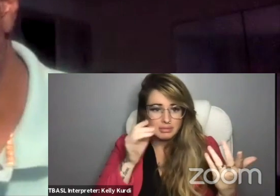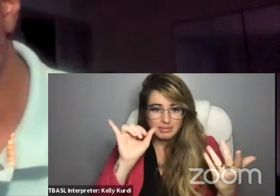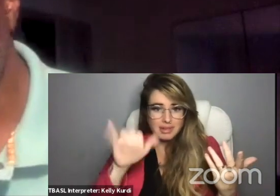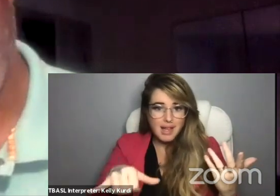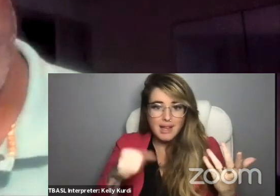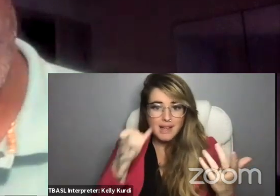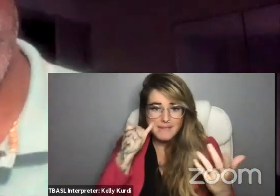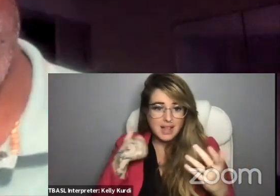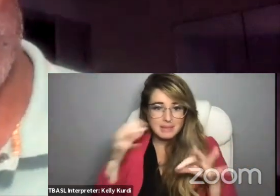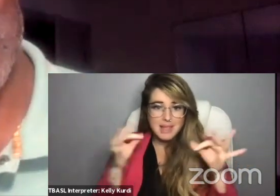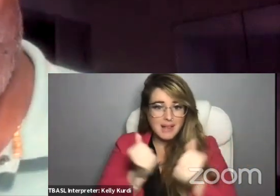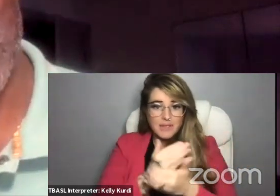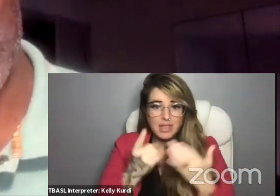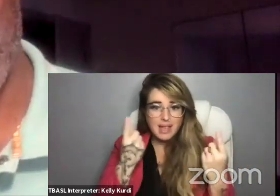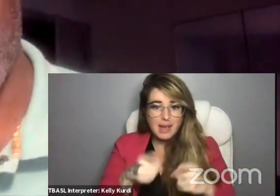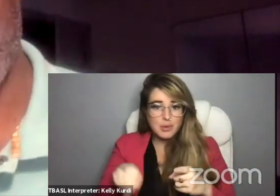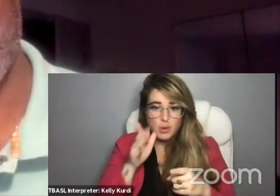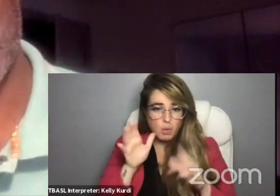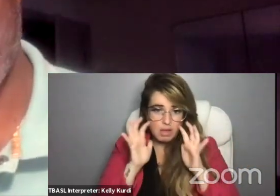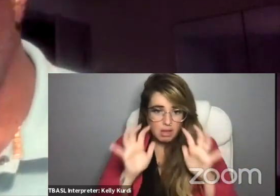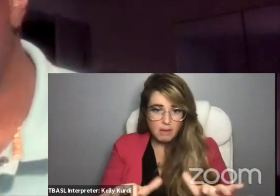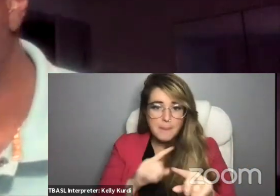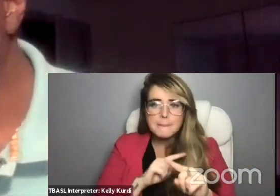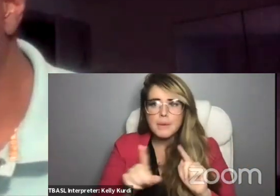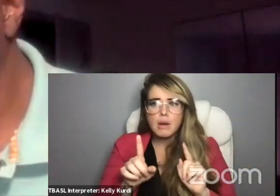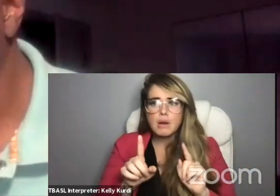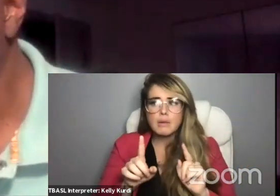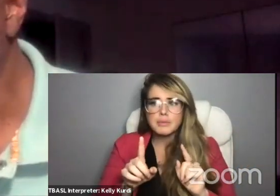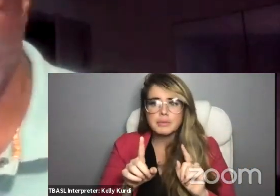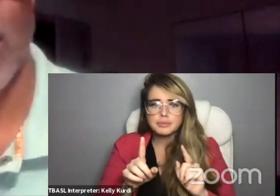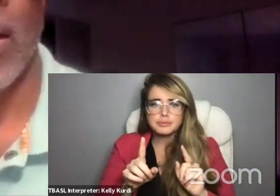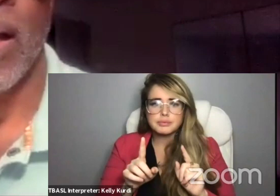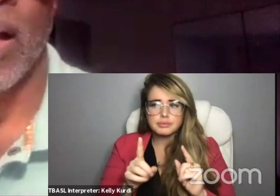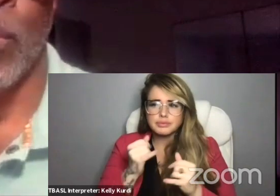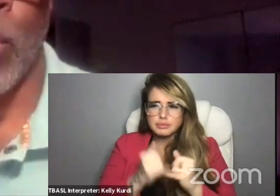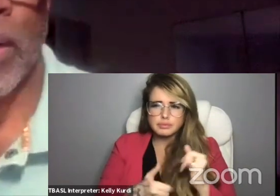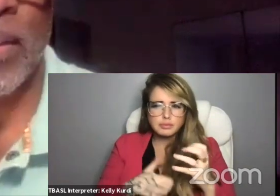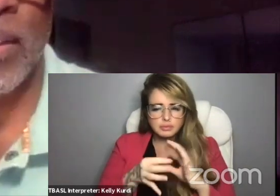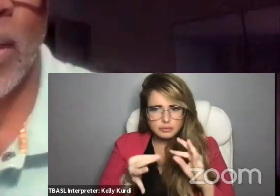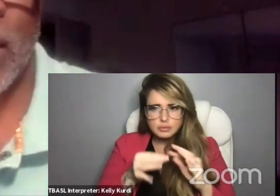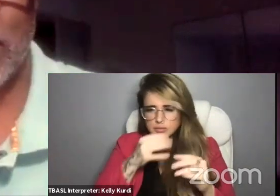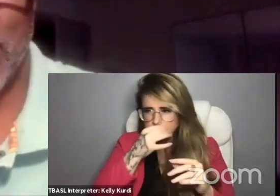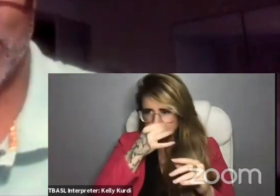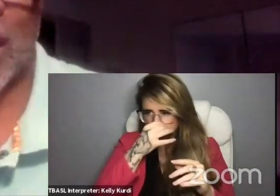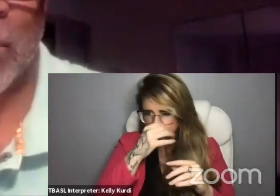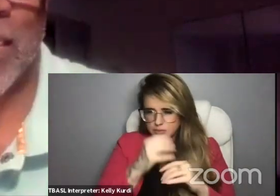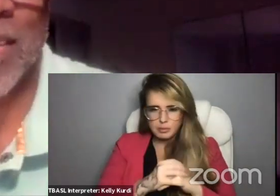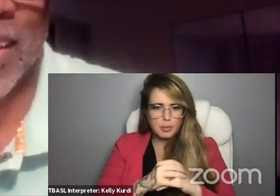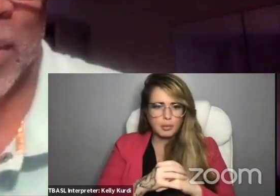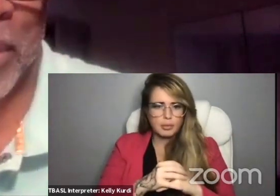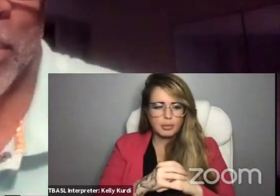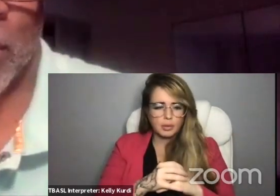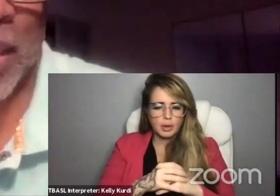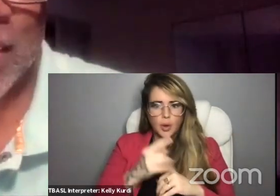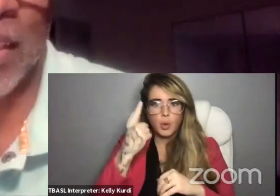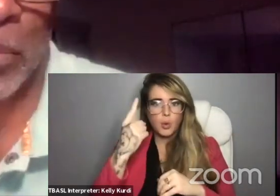it. And the last thing I want to say right now is that one of the young people, and I can't believe I'm saying